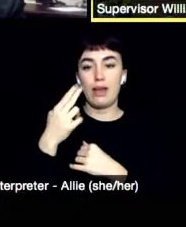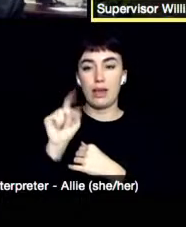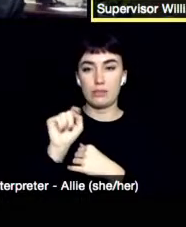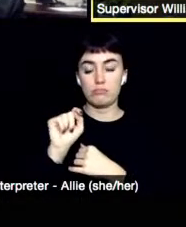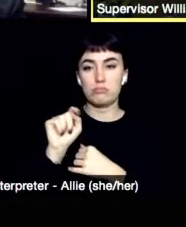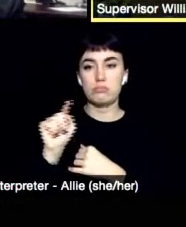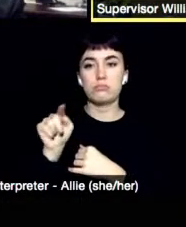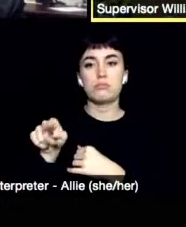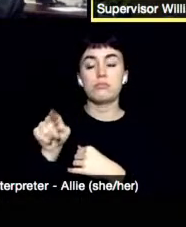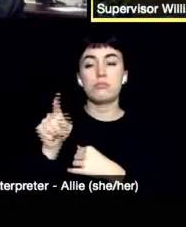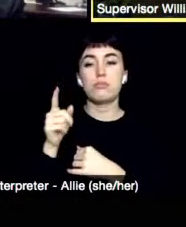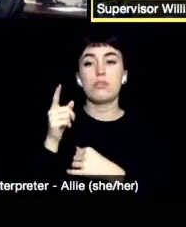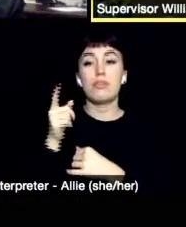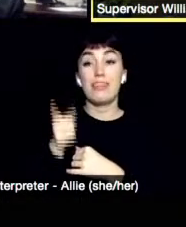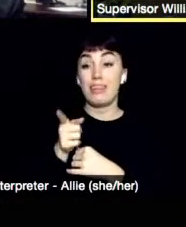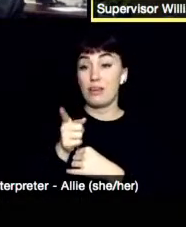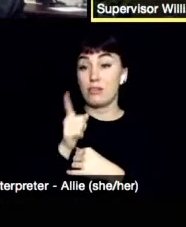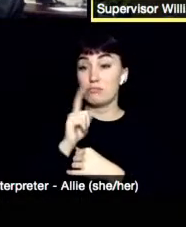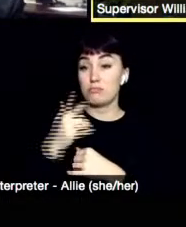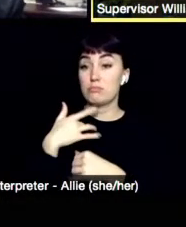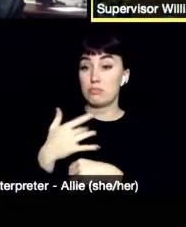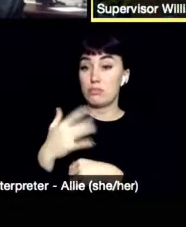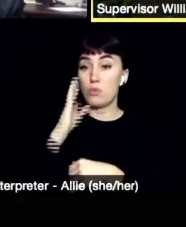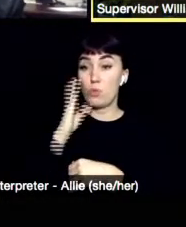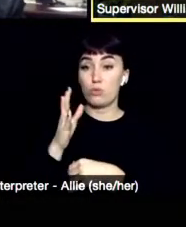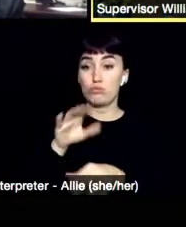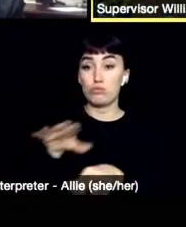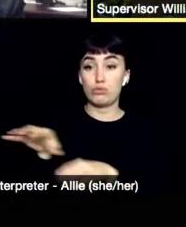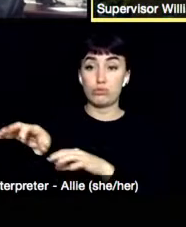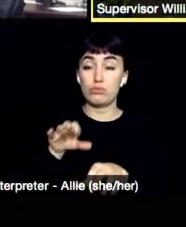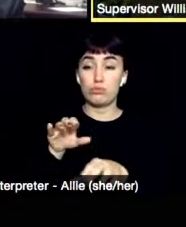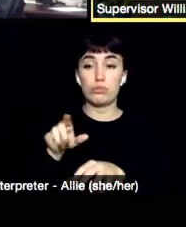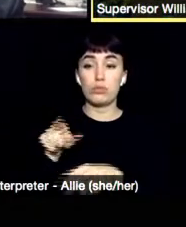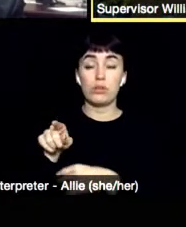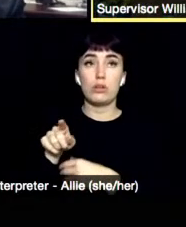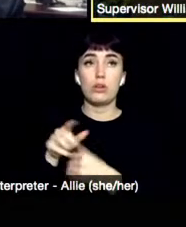And they are likely going to be doing